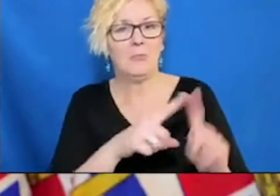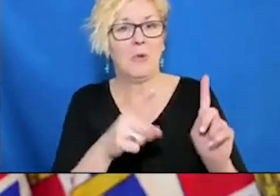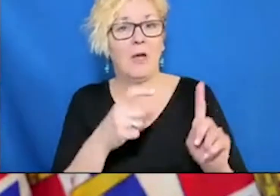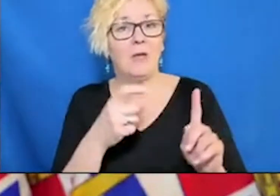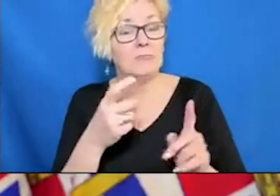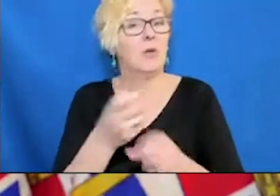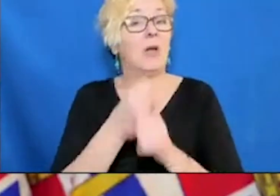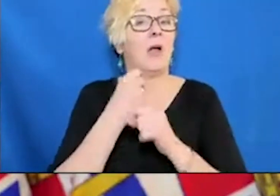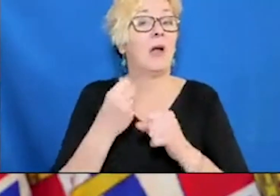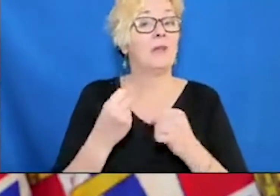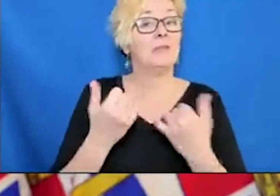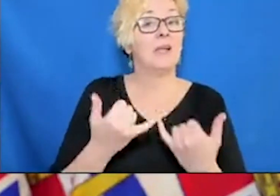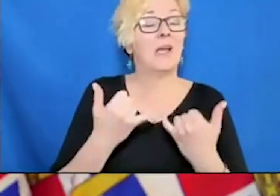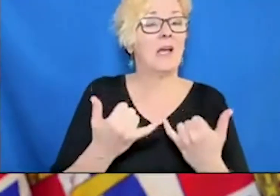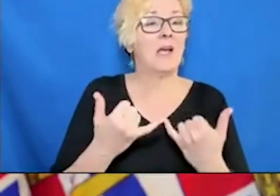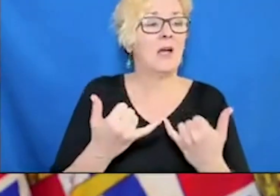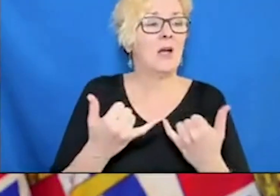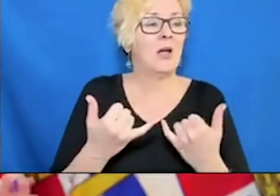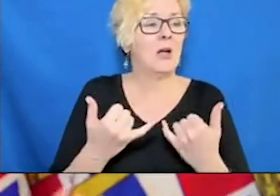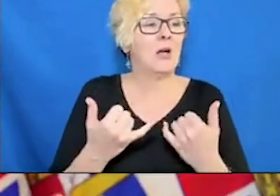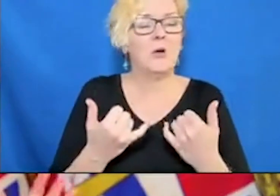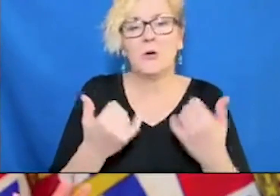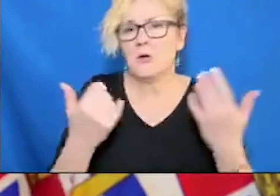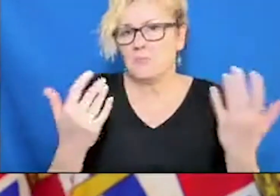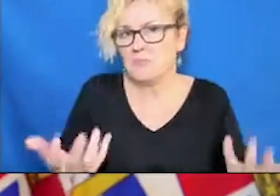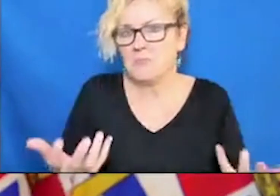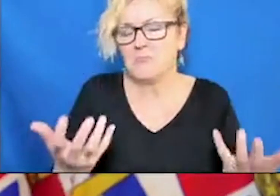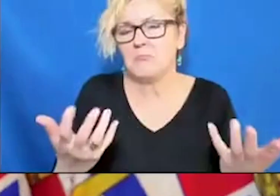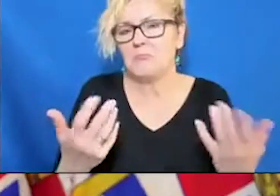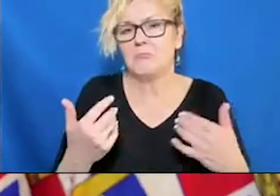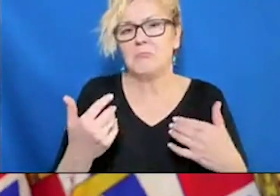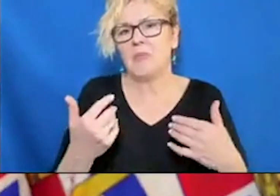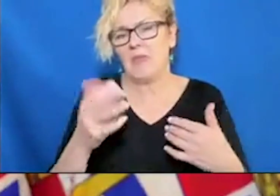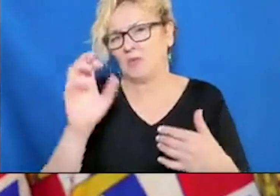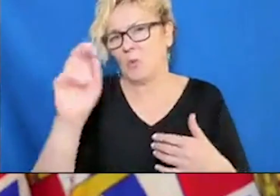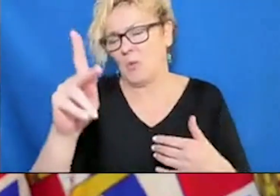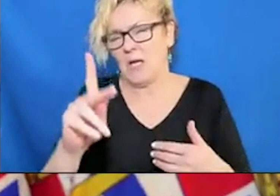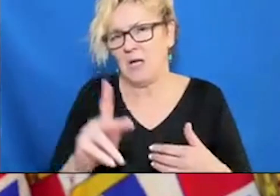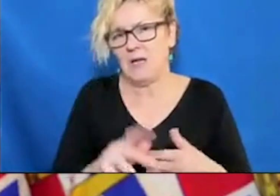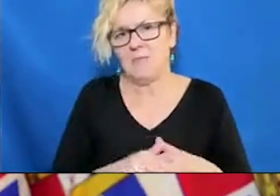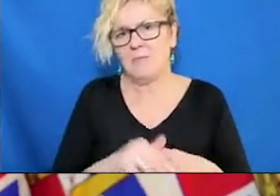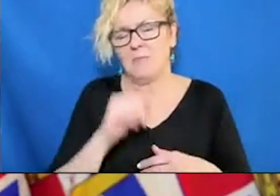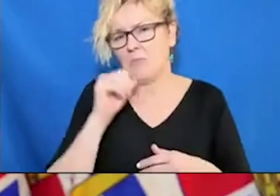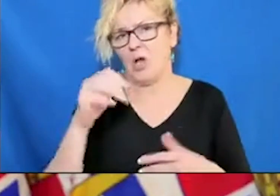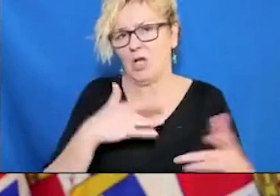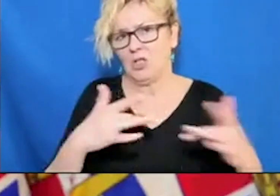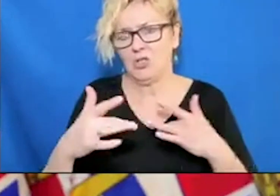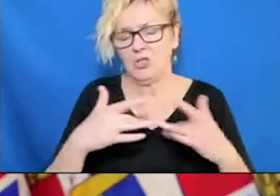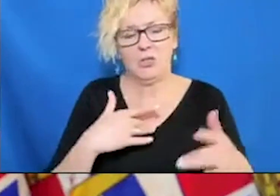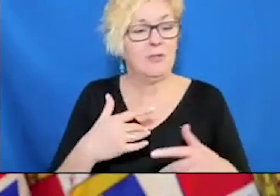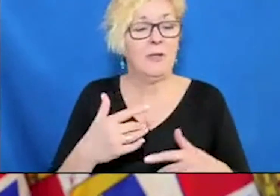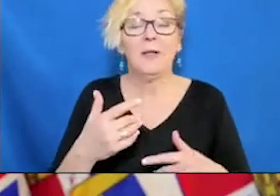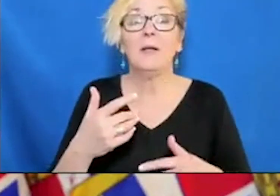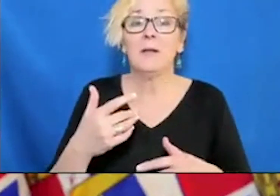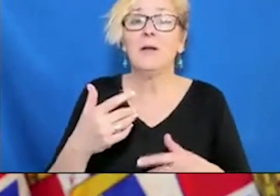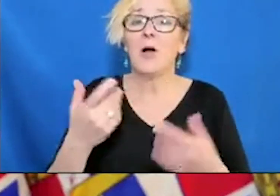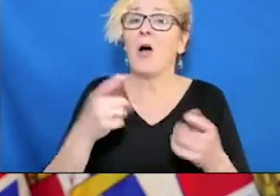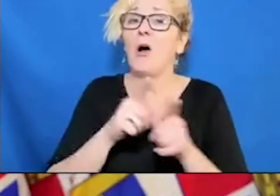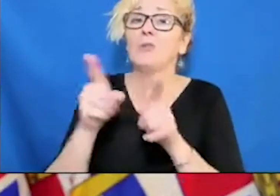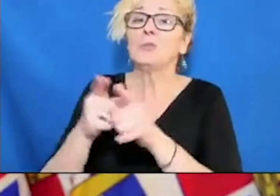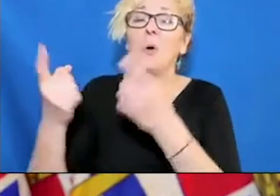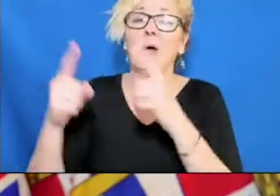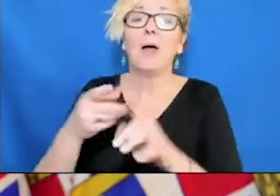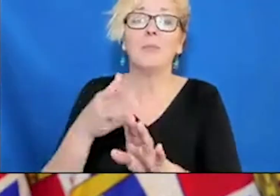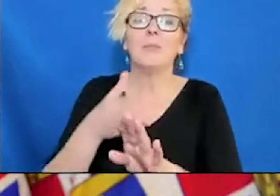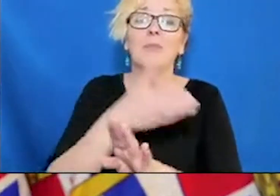some occasions where people have, who are not even in their 70s, for example, have tried to book appointments and their